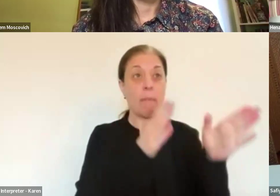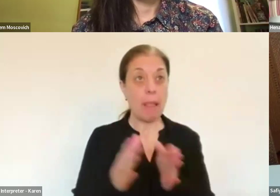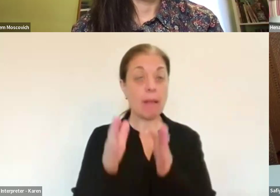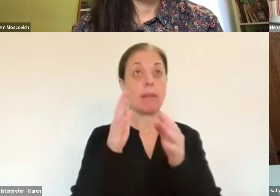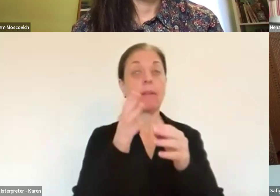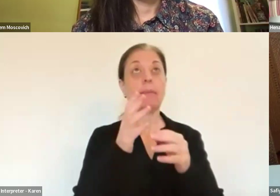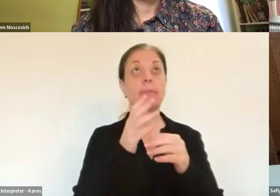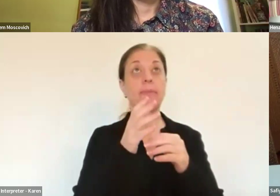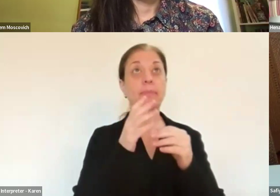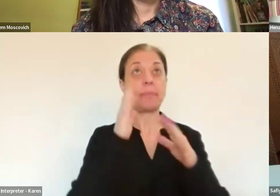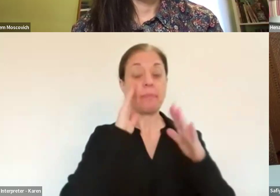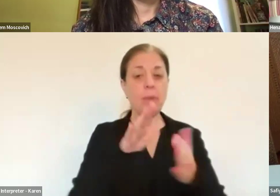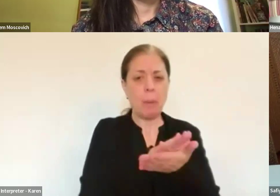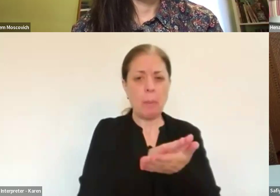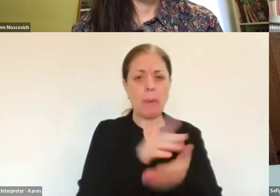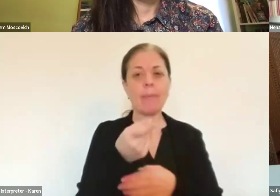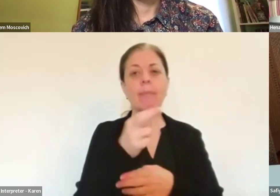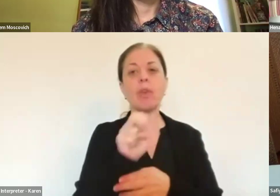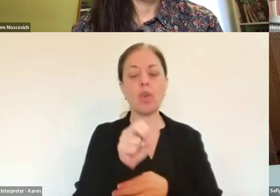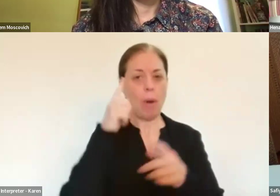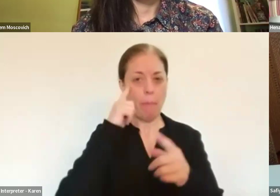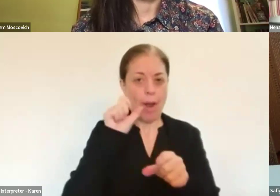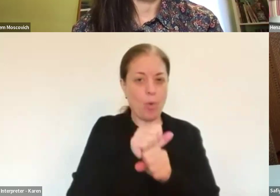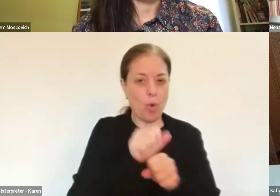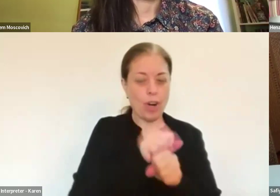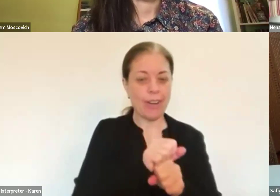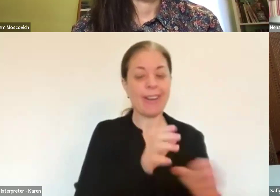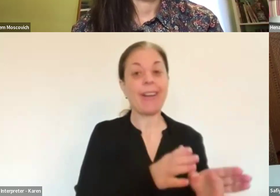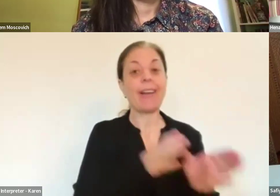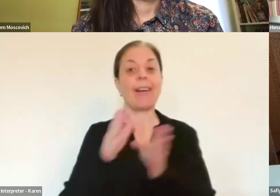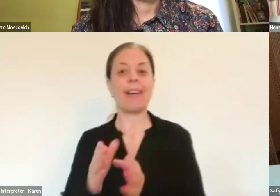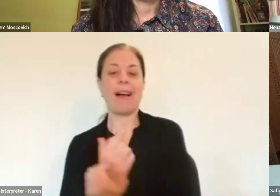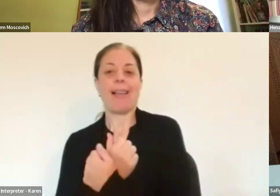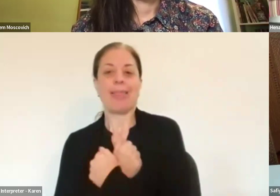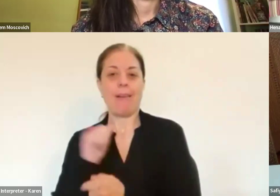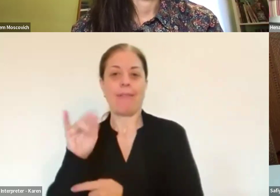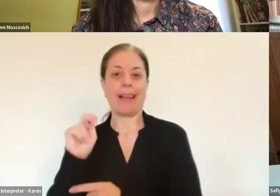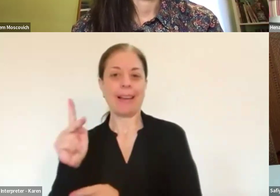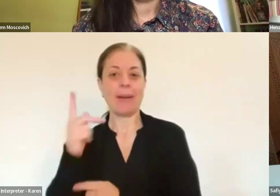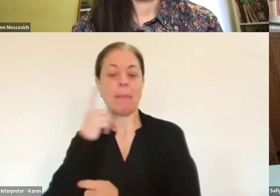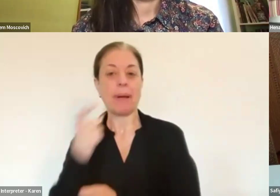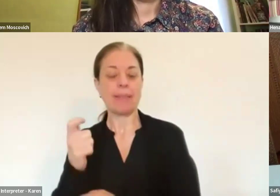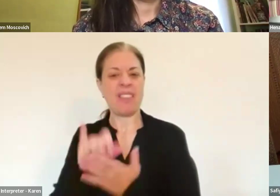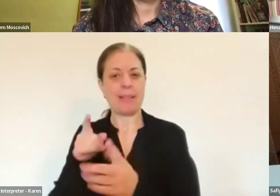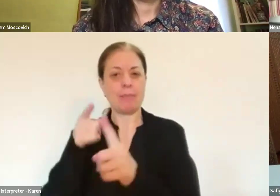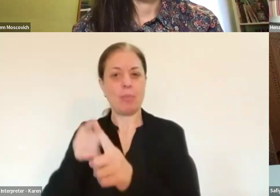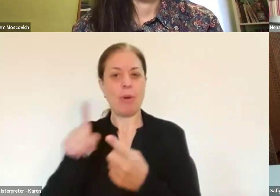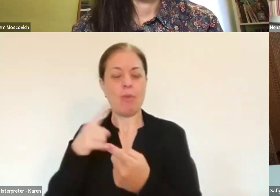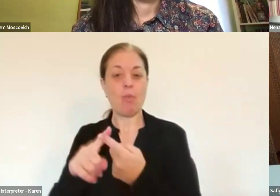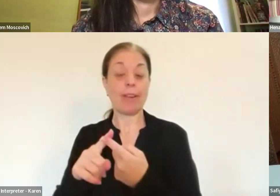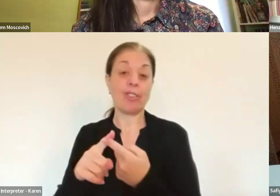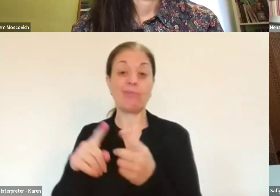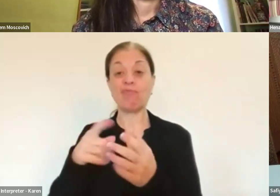of just pure brain work. So I love inking because you get to that point where you just